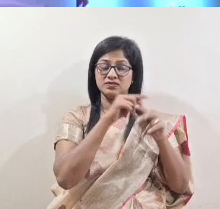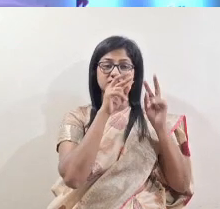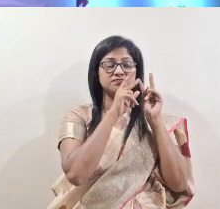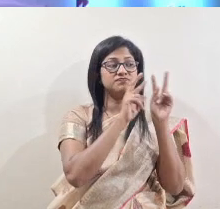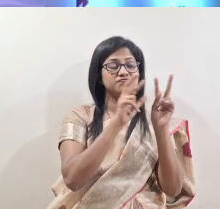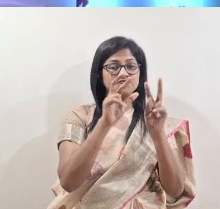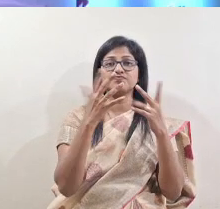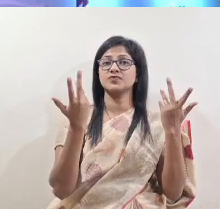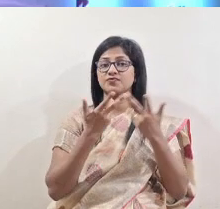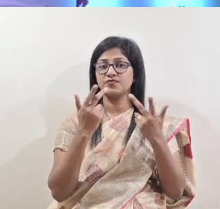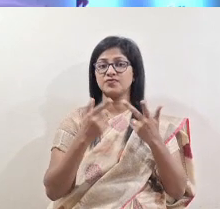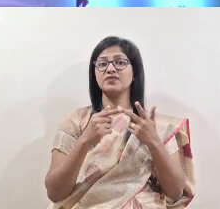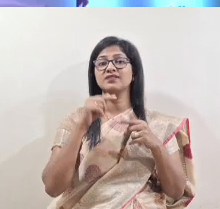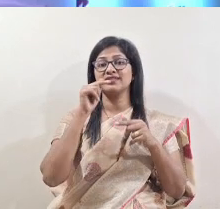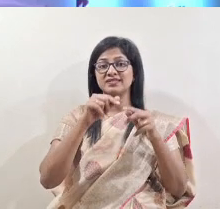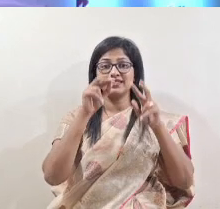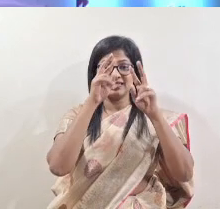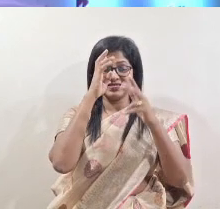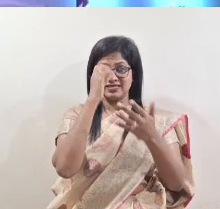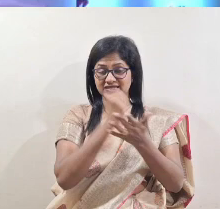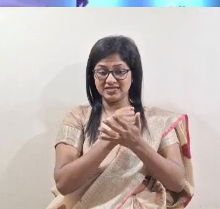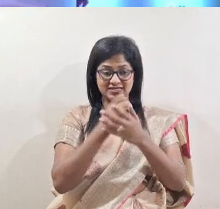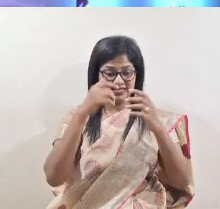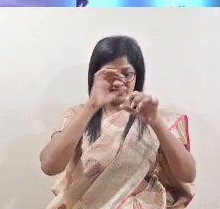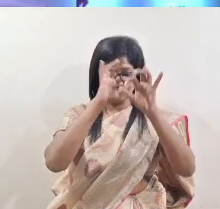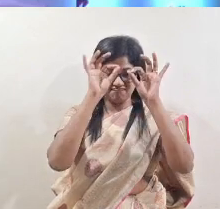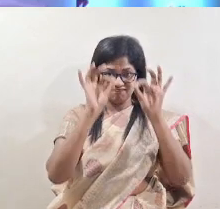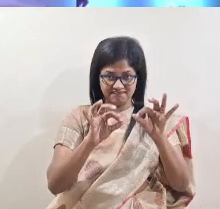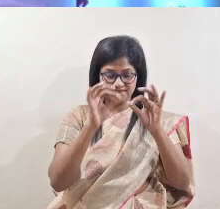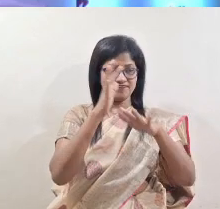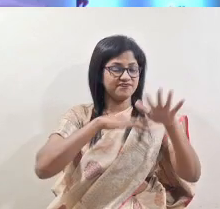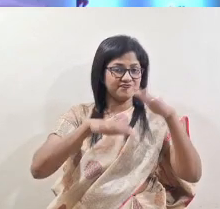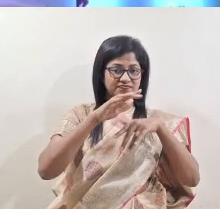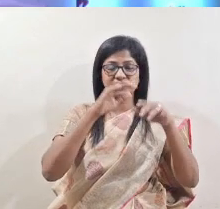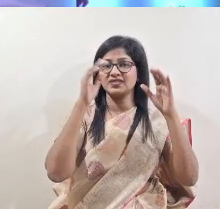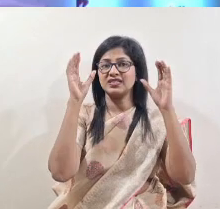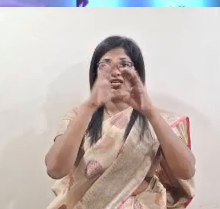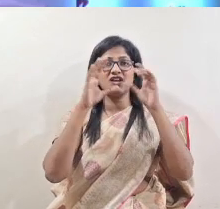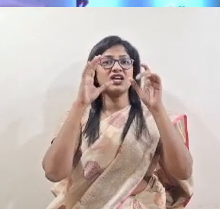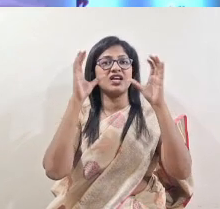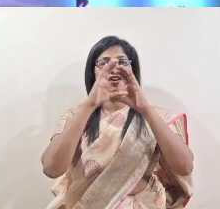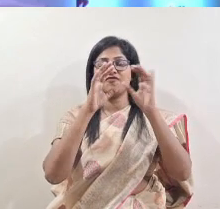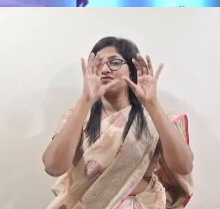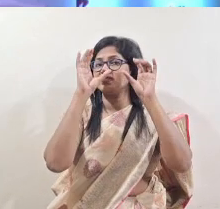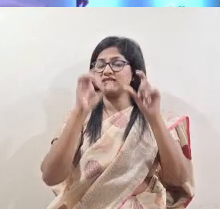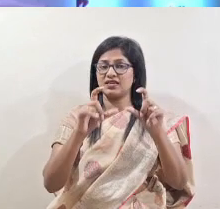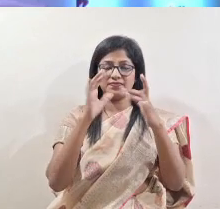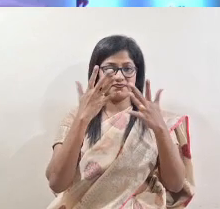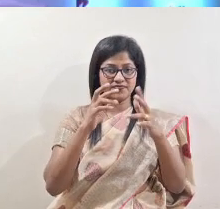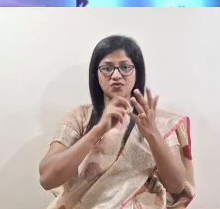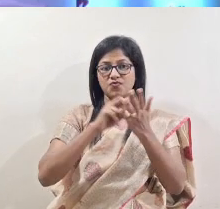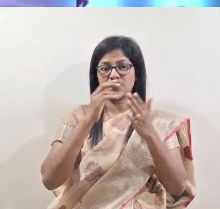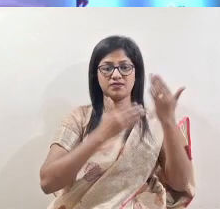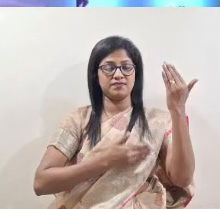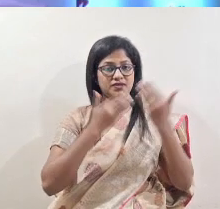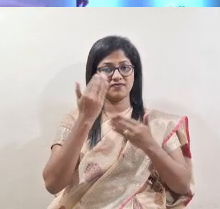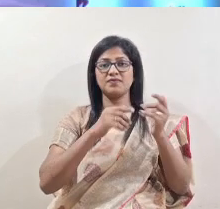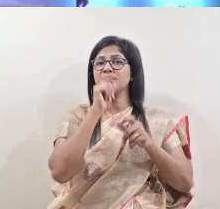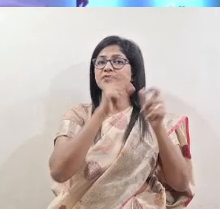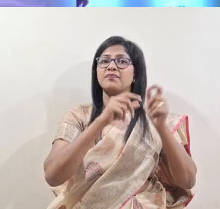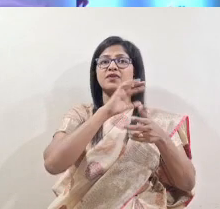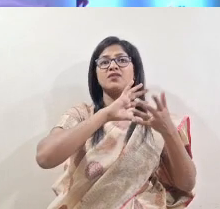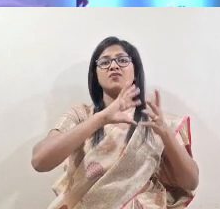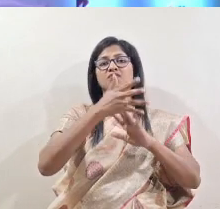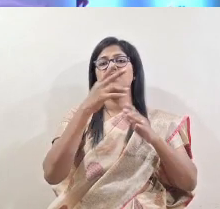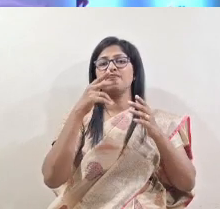Mostly what we have observed is that there's inconsistency in the decision making mechanism with respect to the pedestrian walking behavior, and people